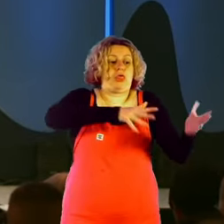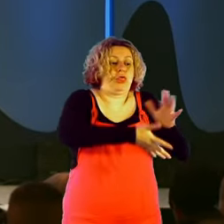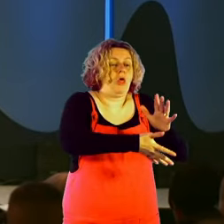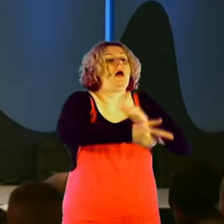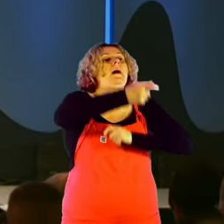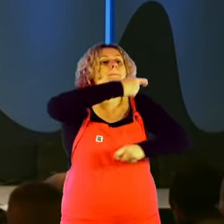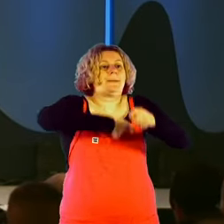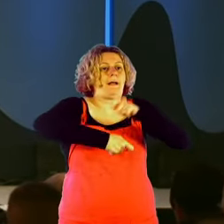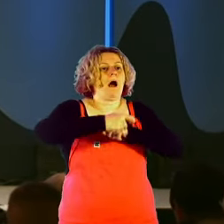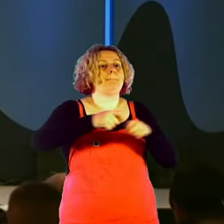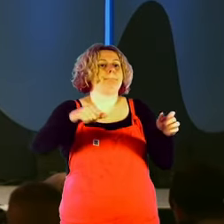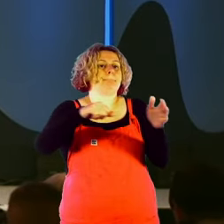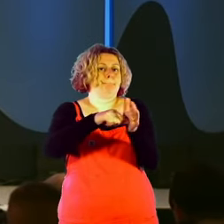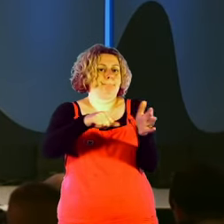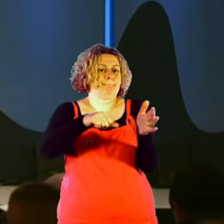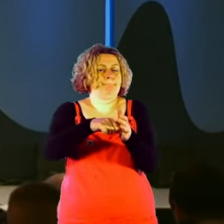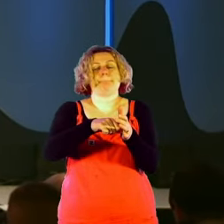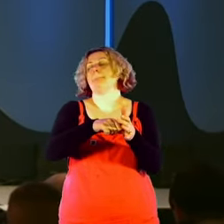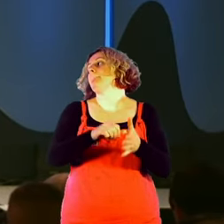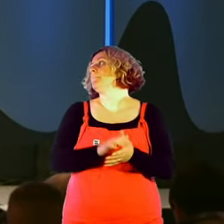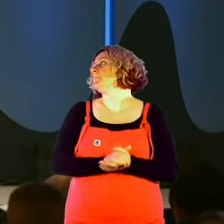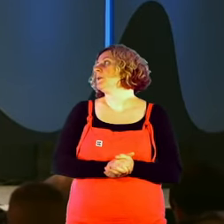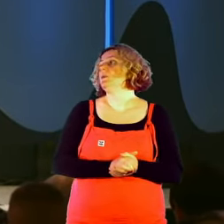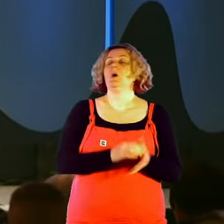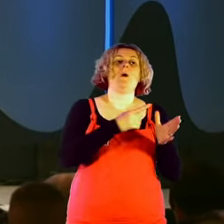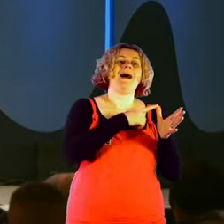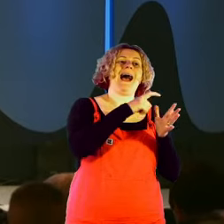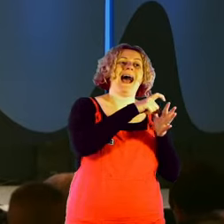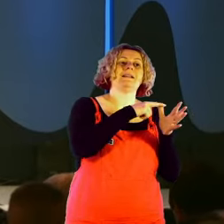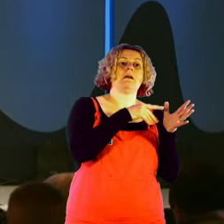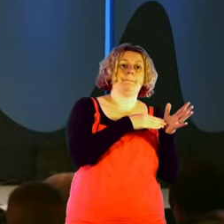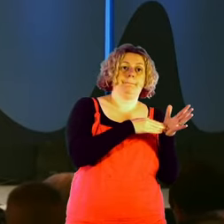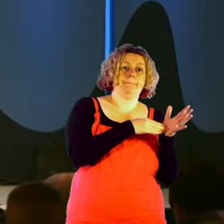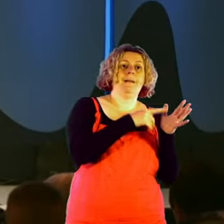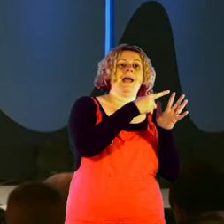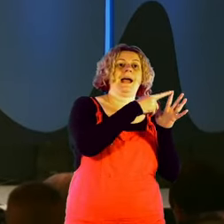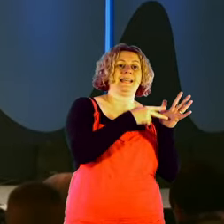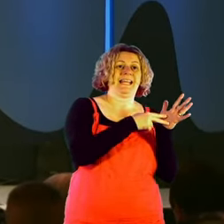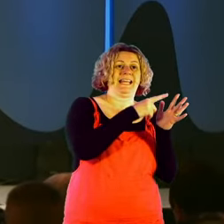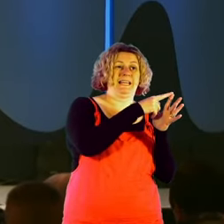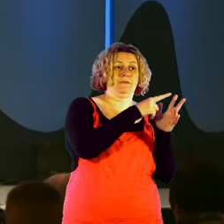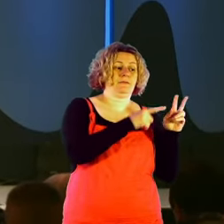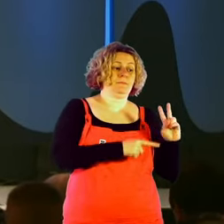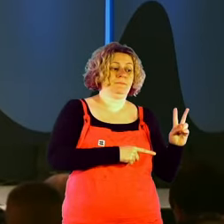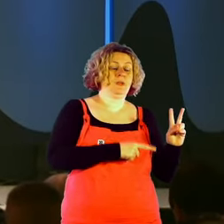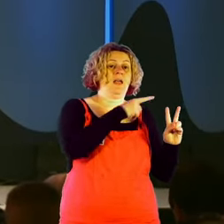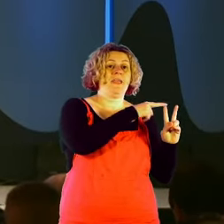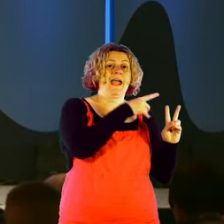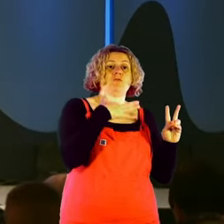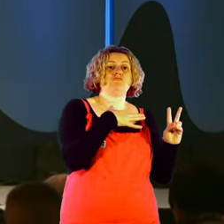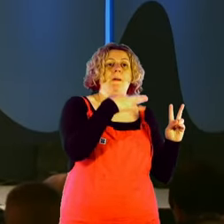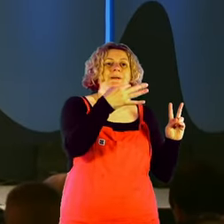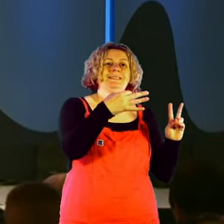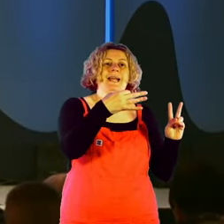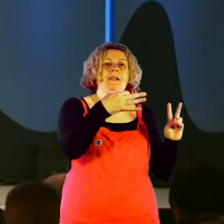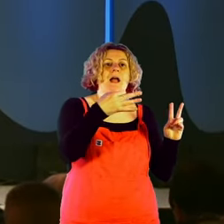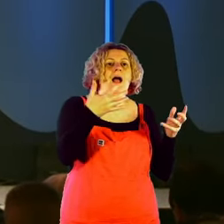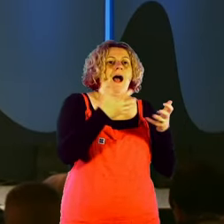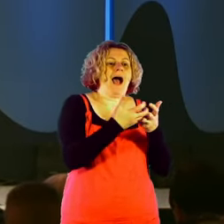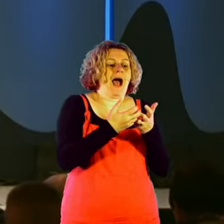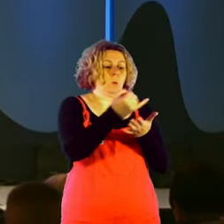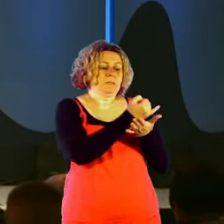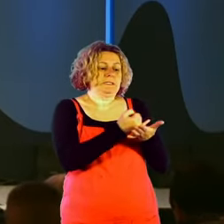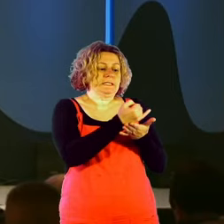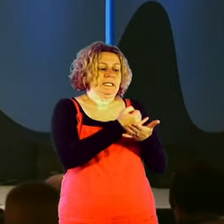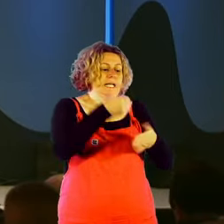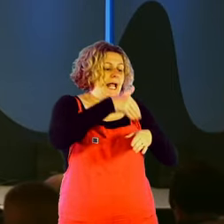Adam and Eve are representative of the way in which sin impacts all of creation and all of humanity.